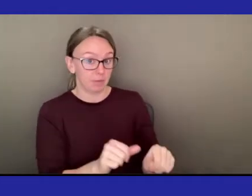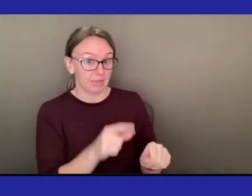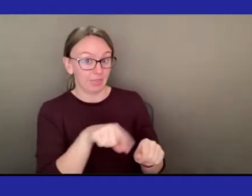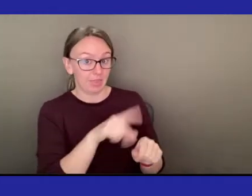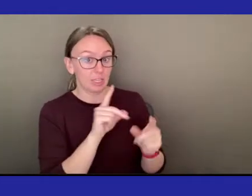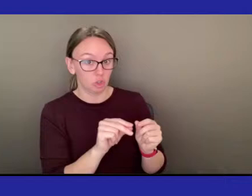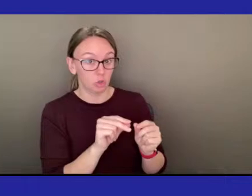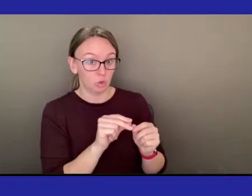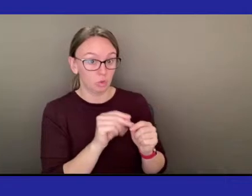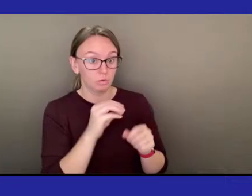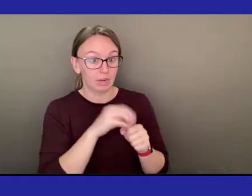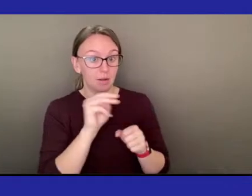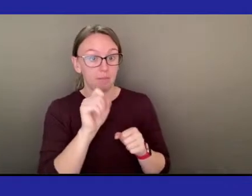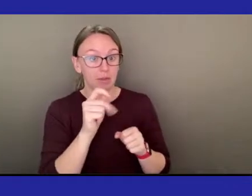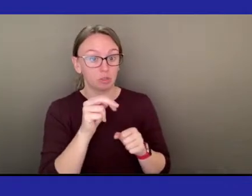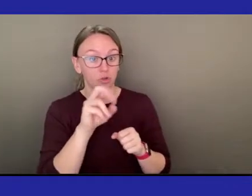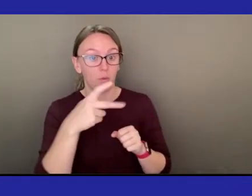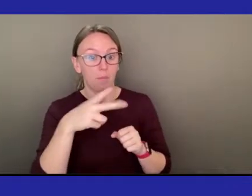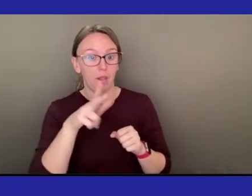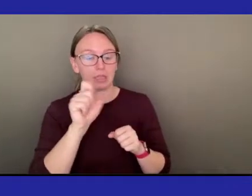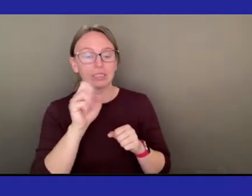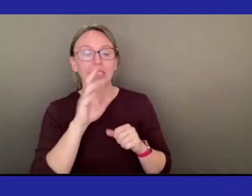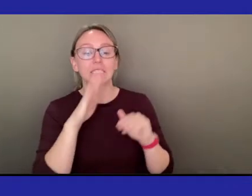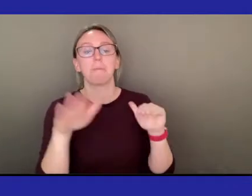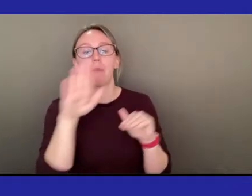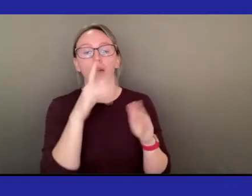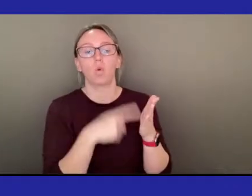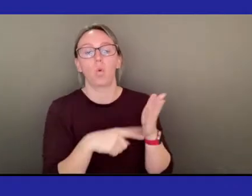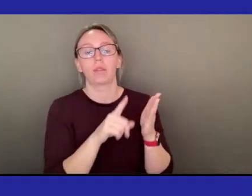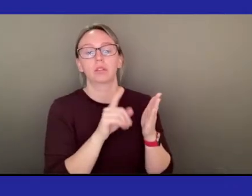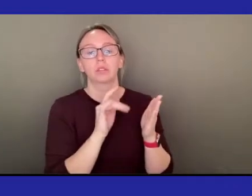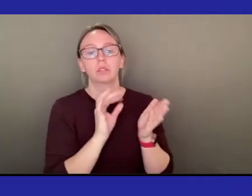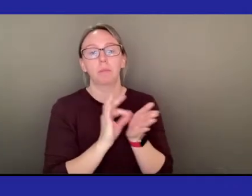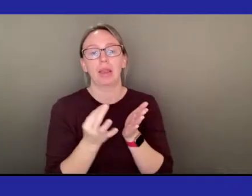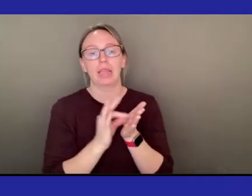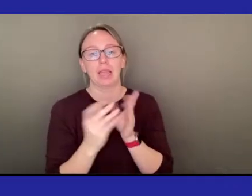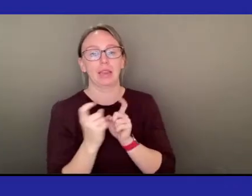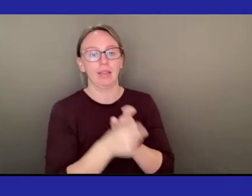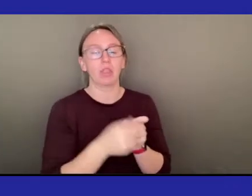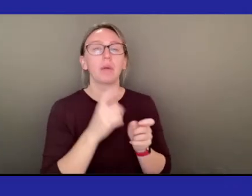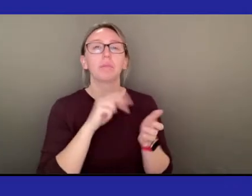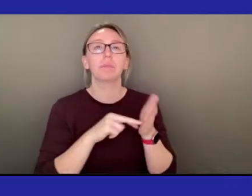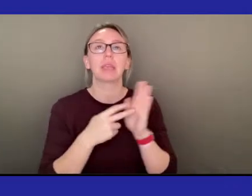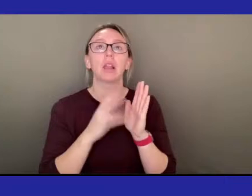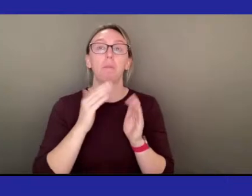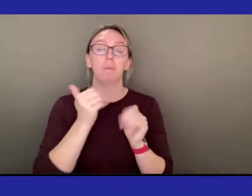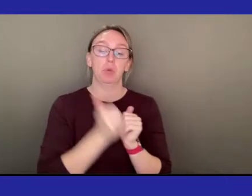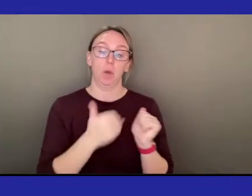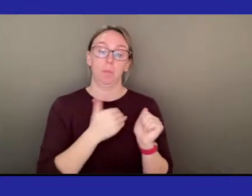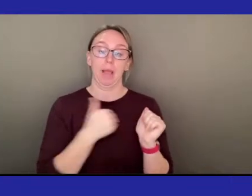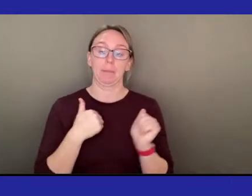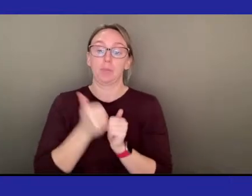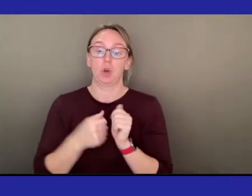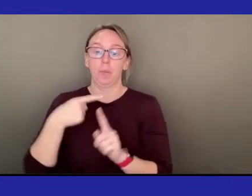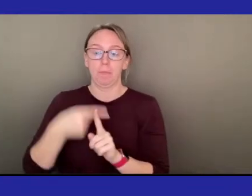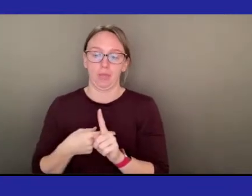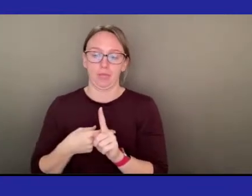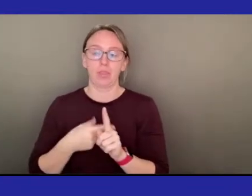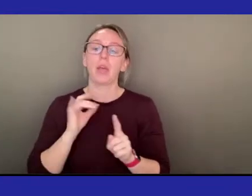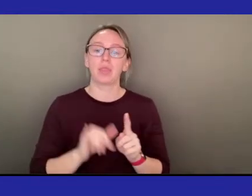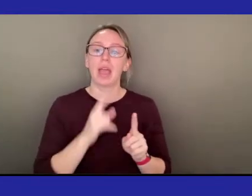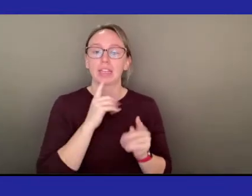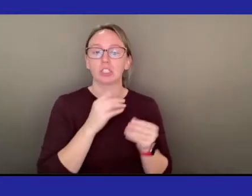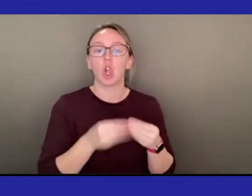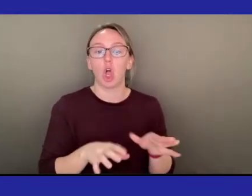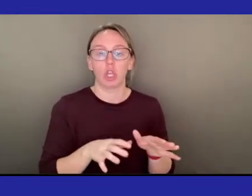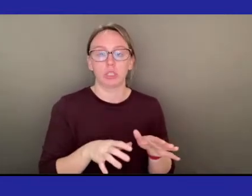they receive from the state from Medicaid in terms of an overall per member per month payment, that would be a loss. Any savings they have would